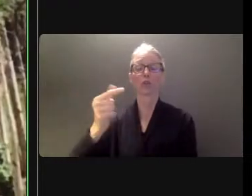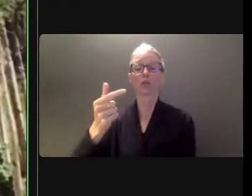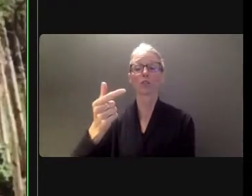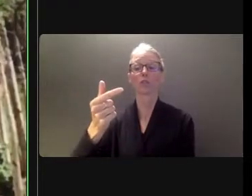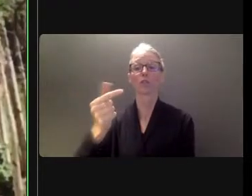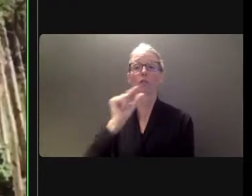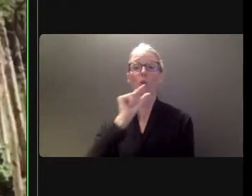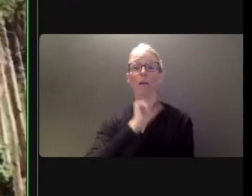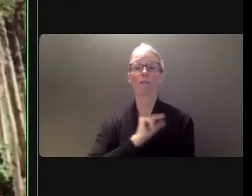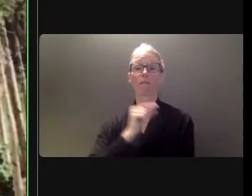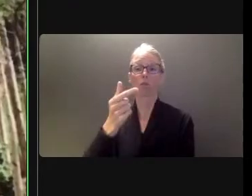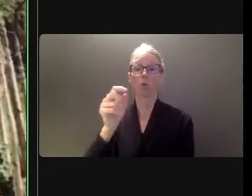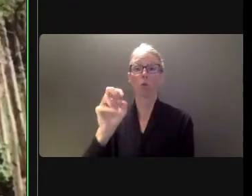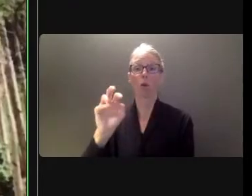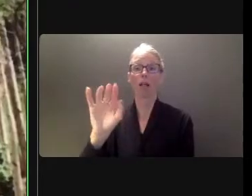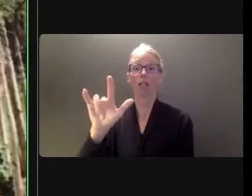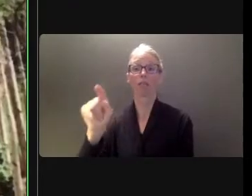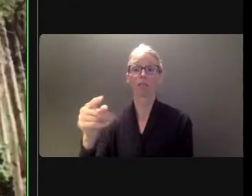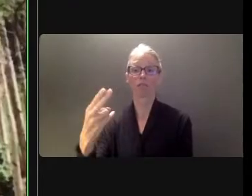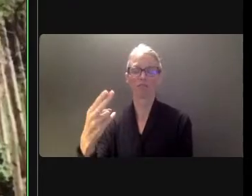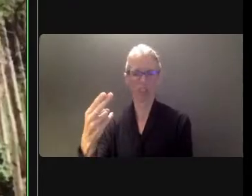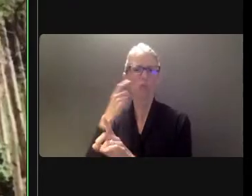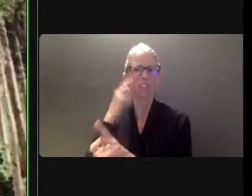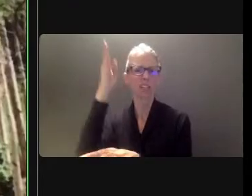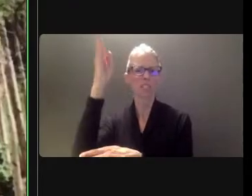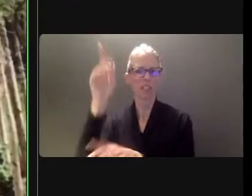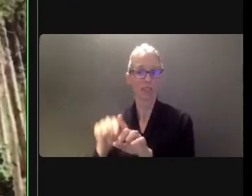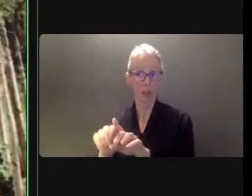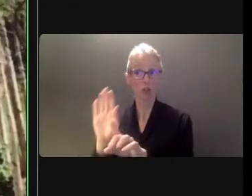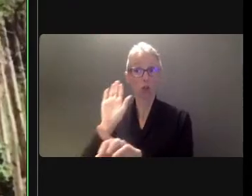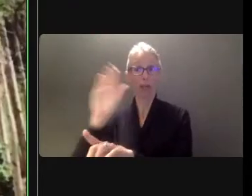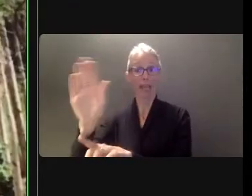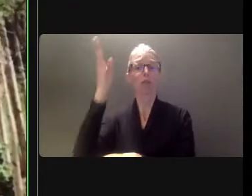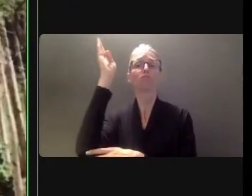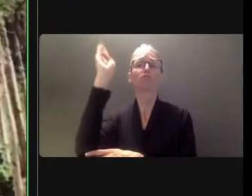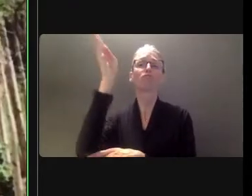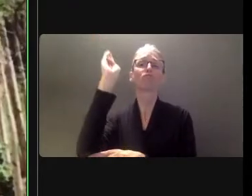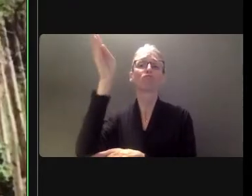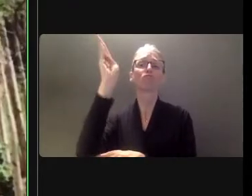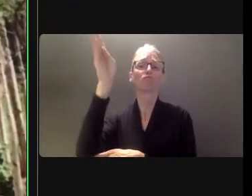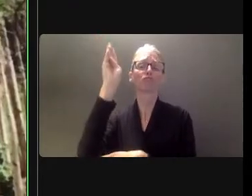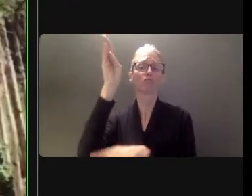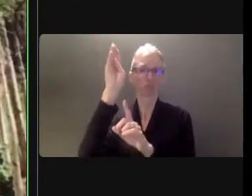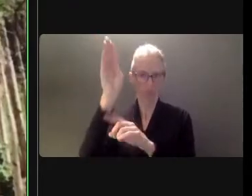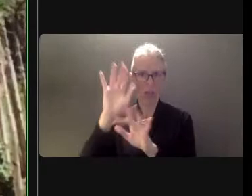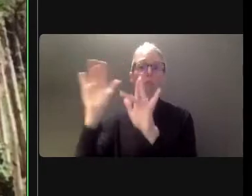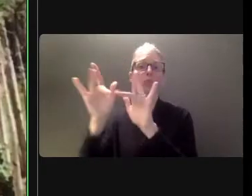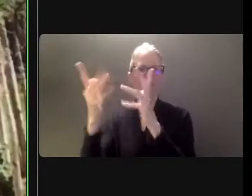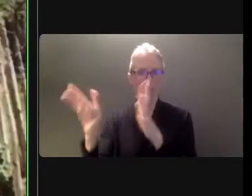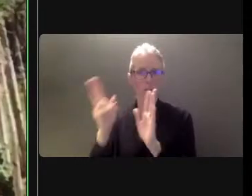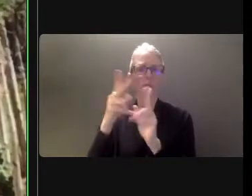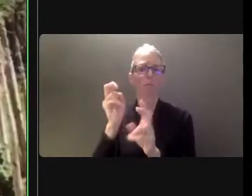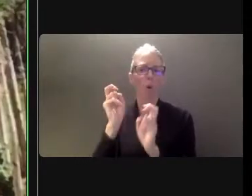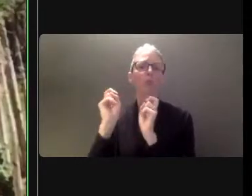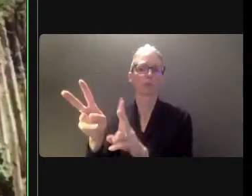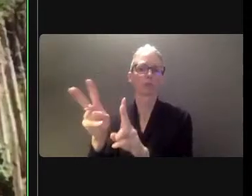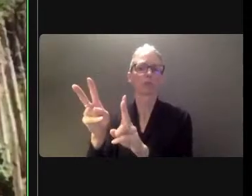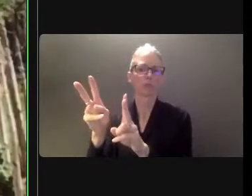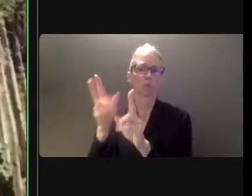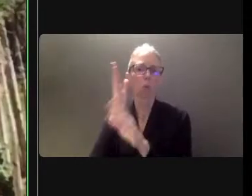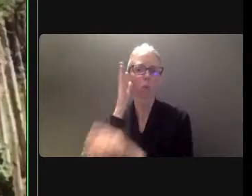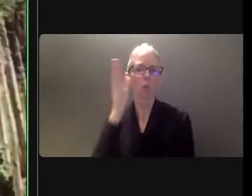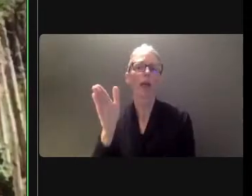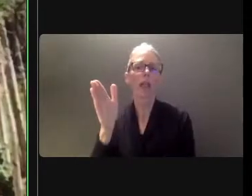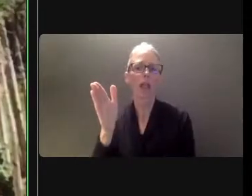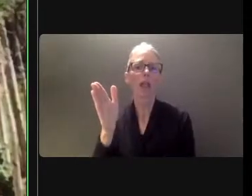can post a link to his conference talk in the chat here as well, so people can kind of get more of an idea of what